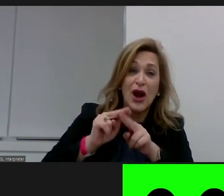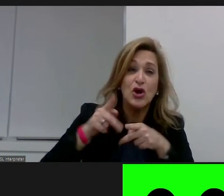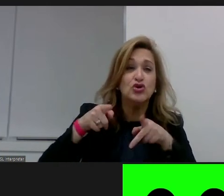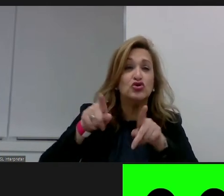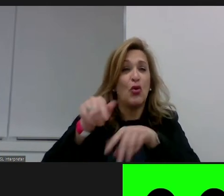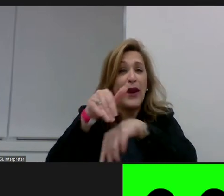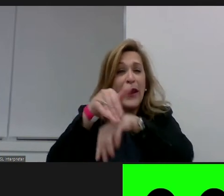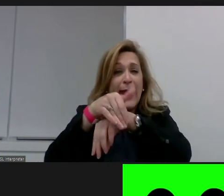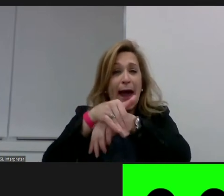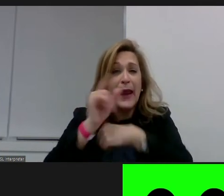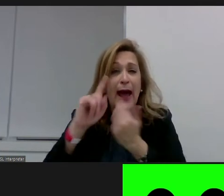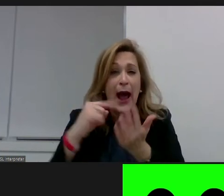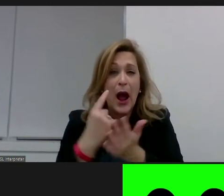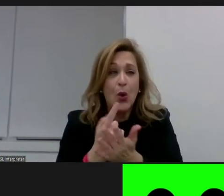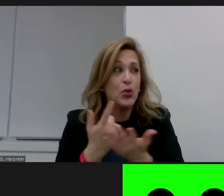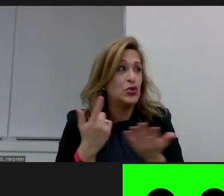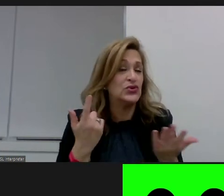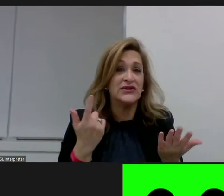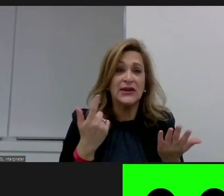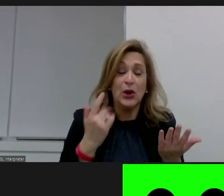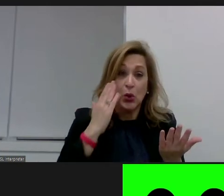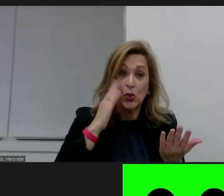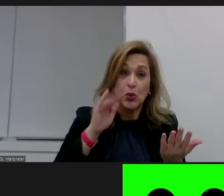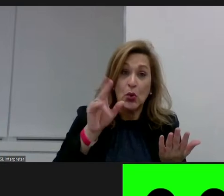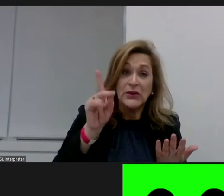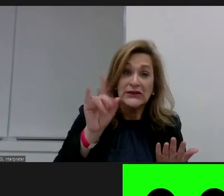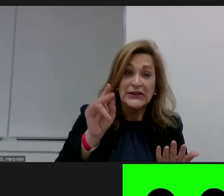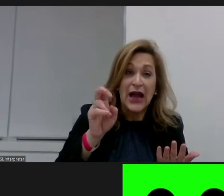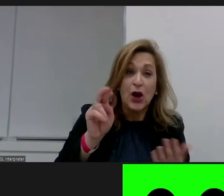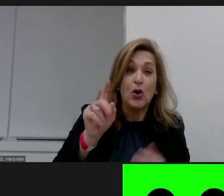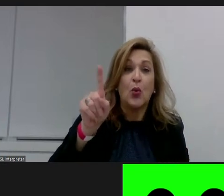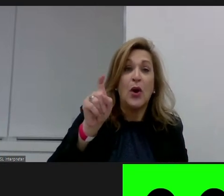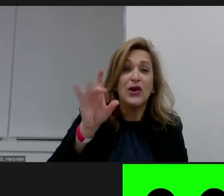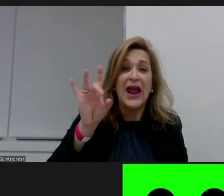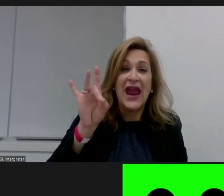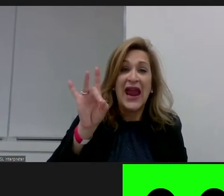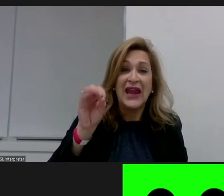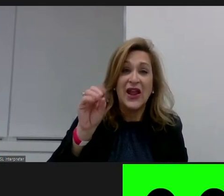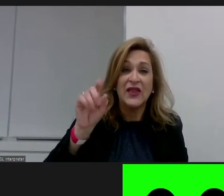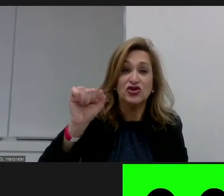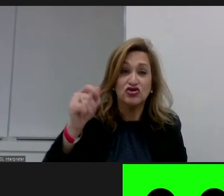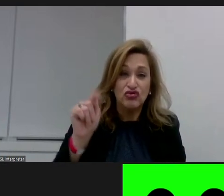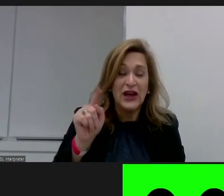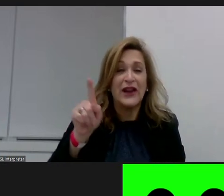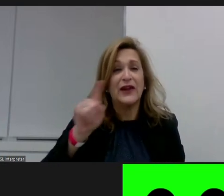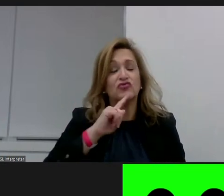hours, you're going to ride between Dyer Avenue and 1A Street, which is a joke.